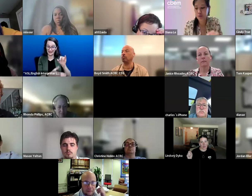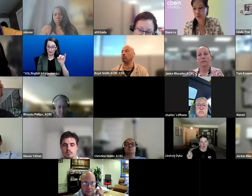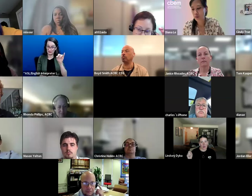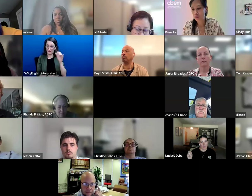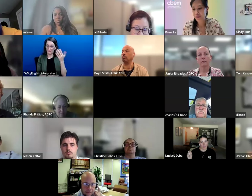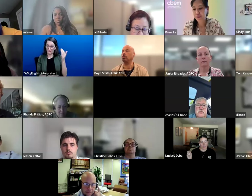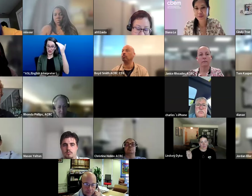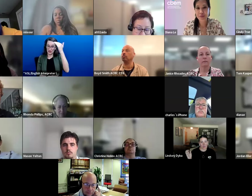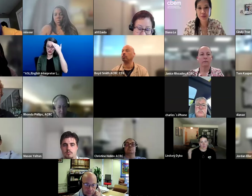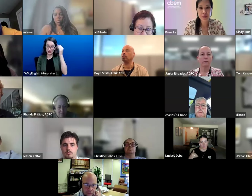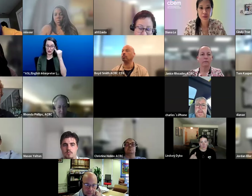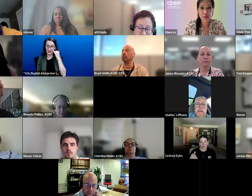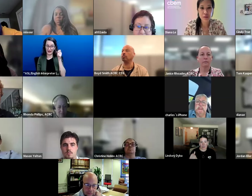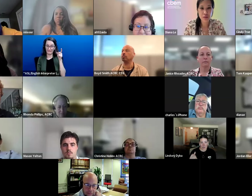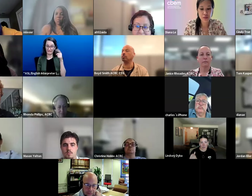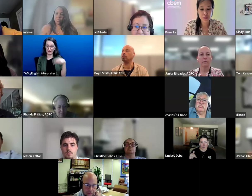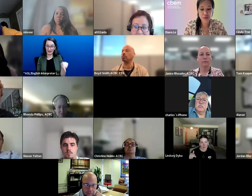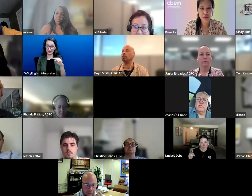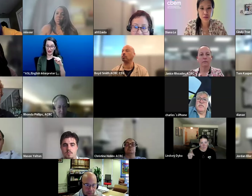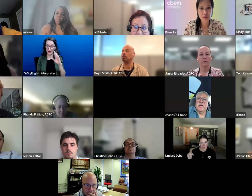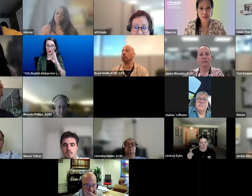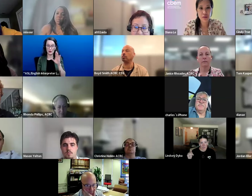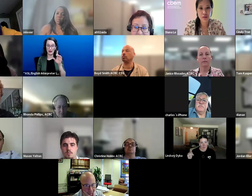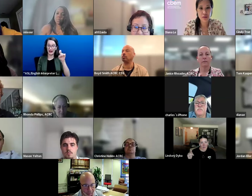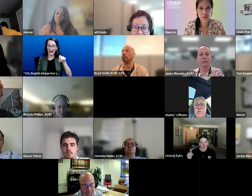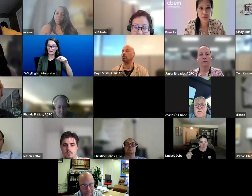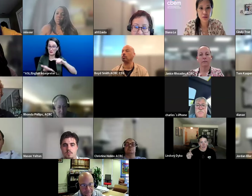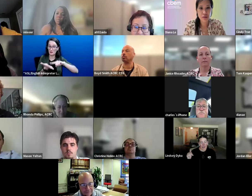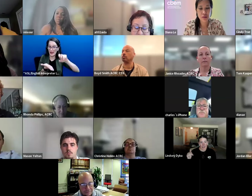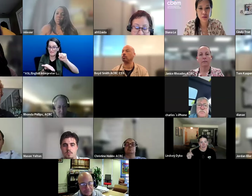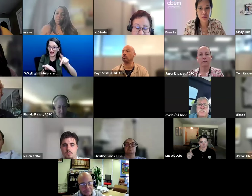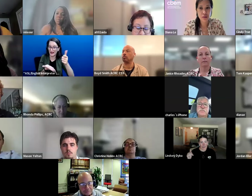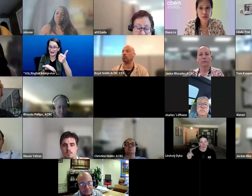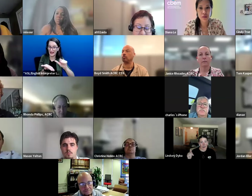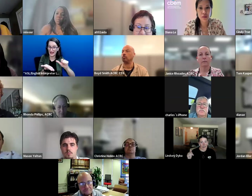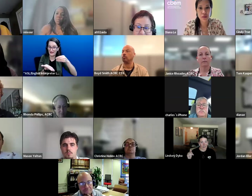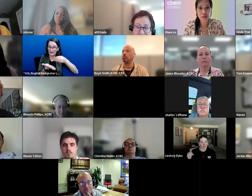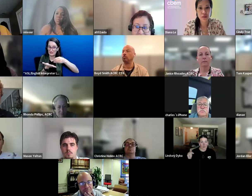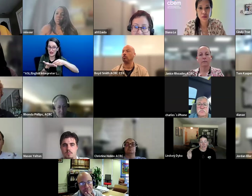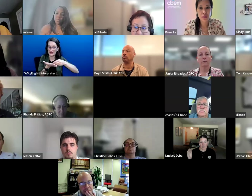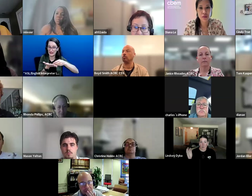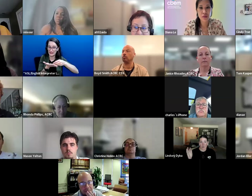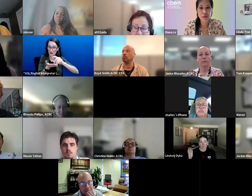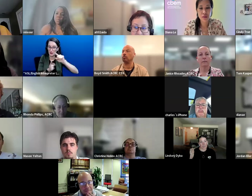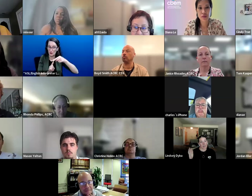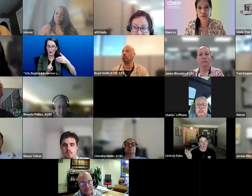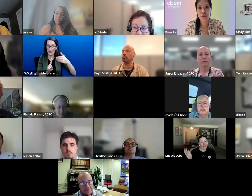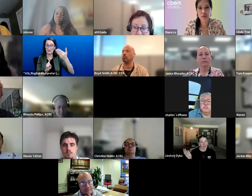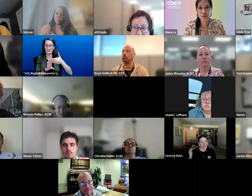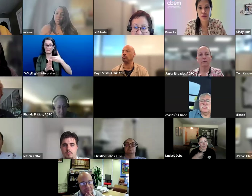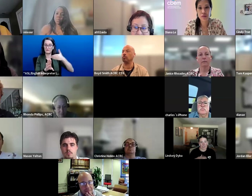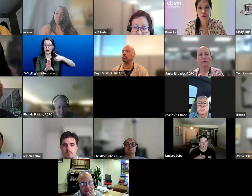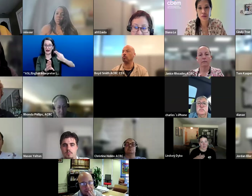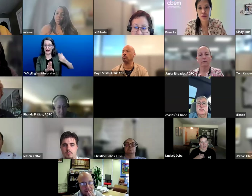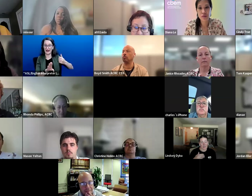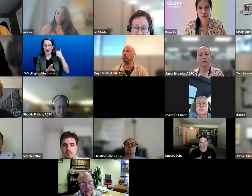need to like return any of the money that they had at a higher rate or potentially